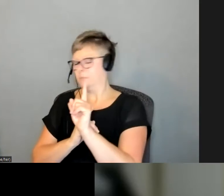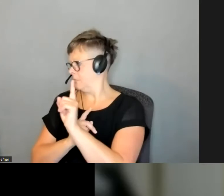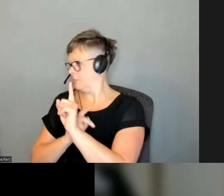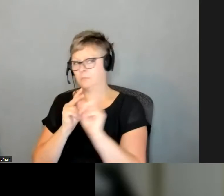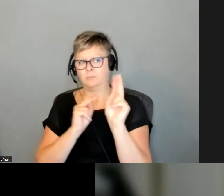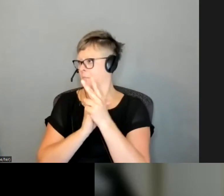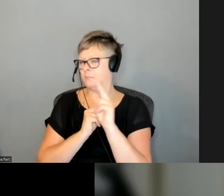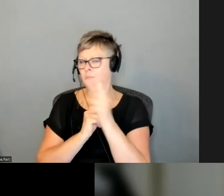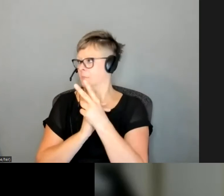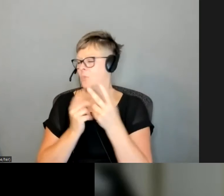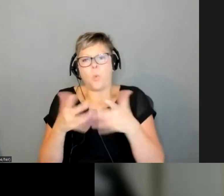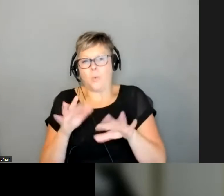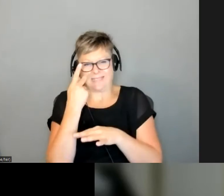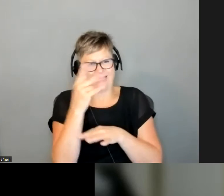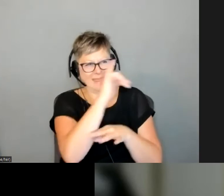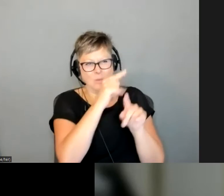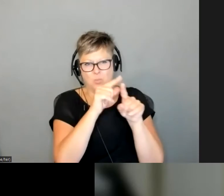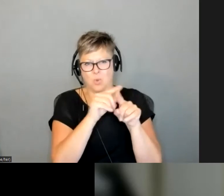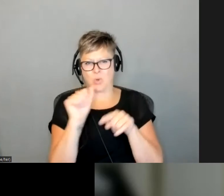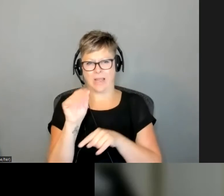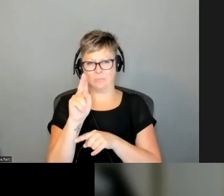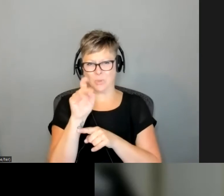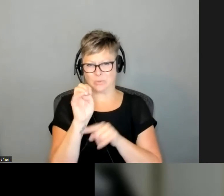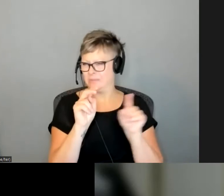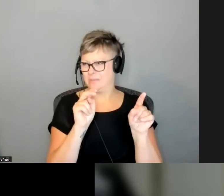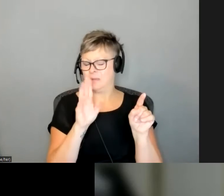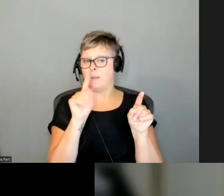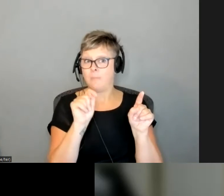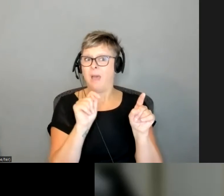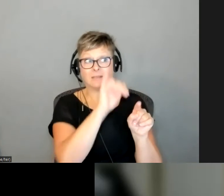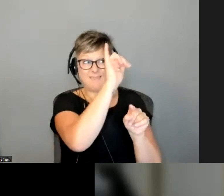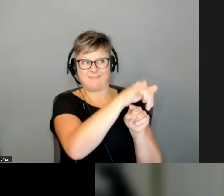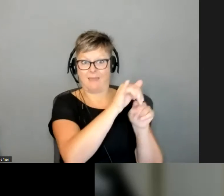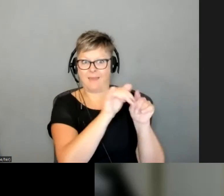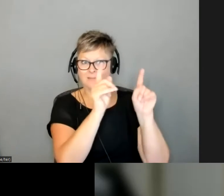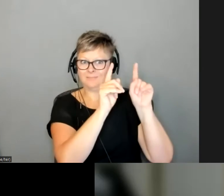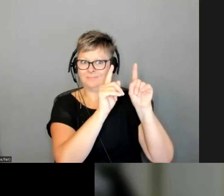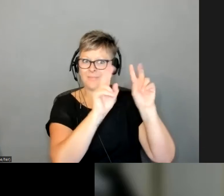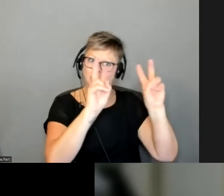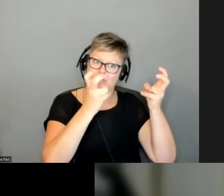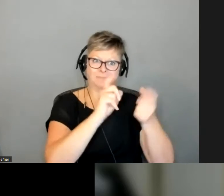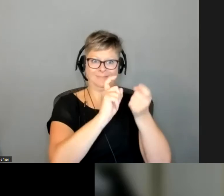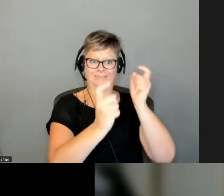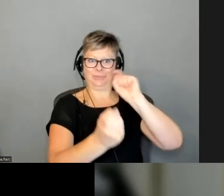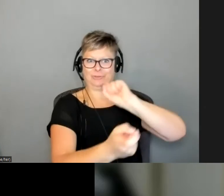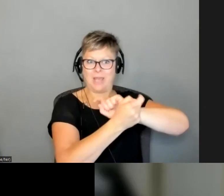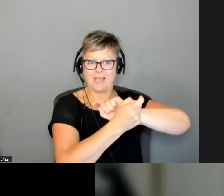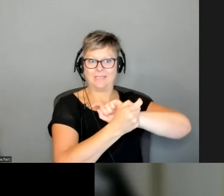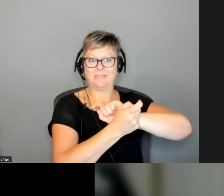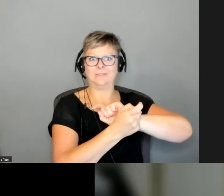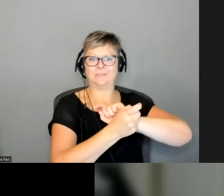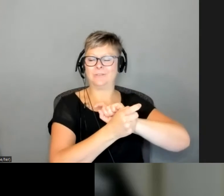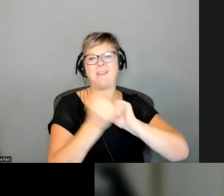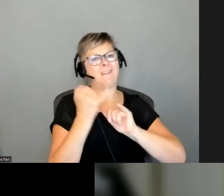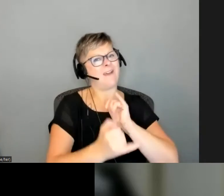on abuse. But when we changed that, we made an impromptu heart